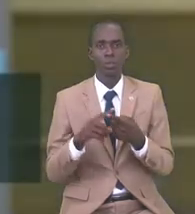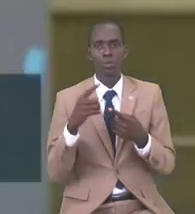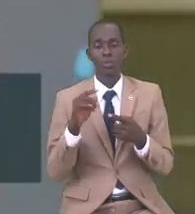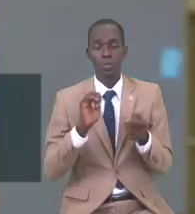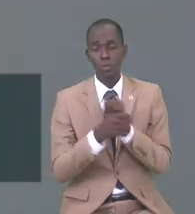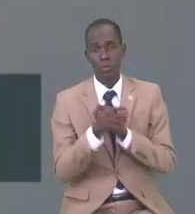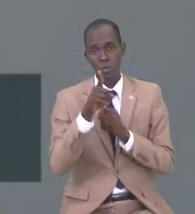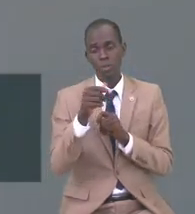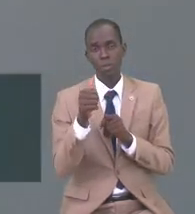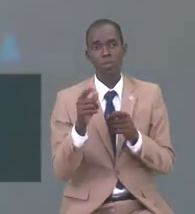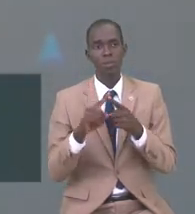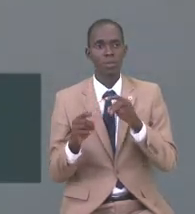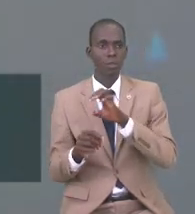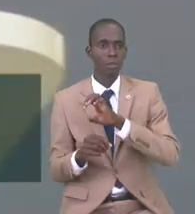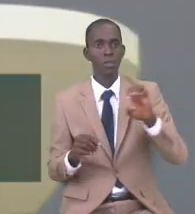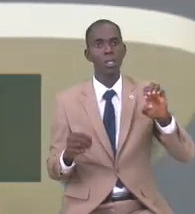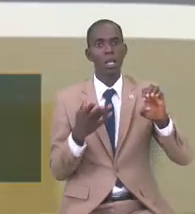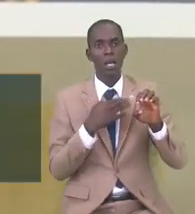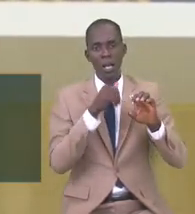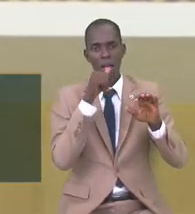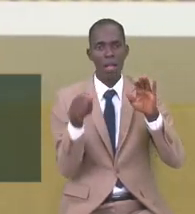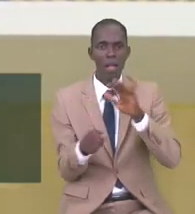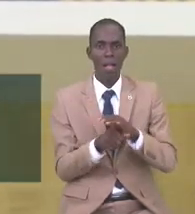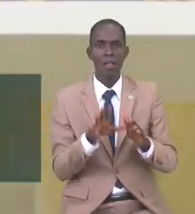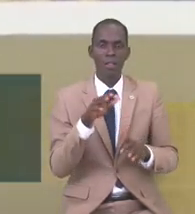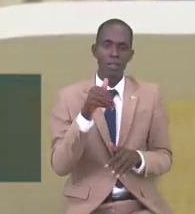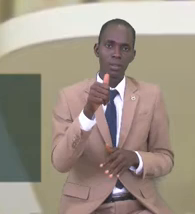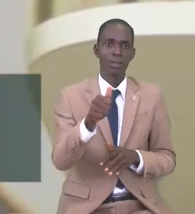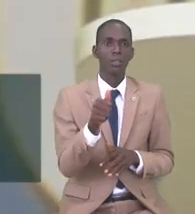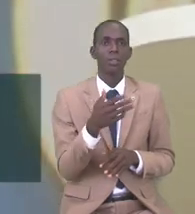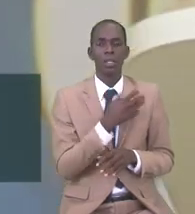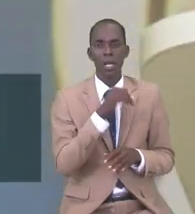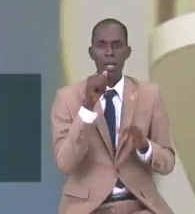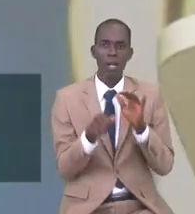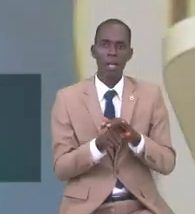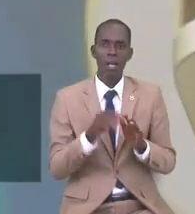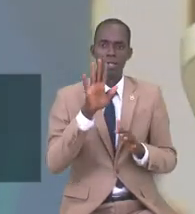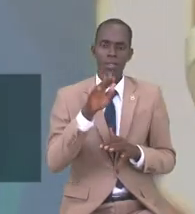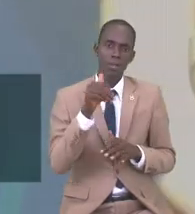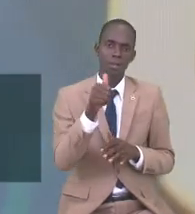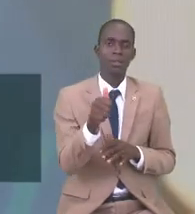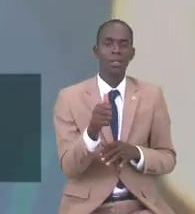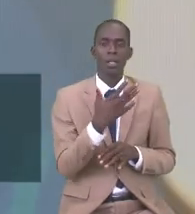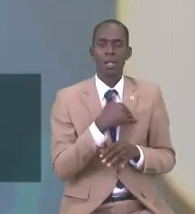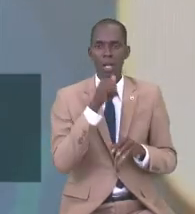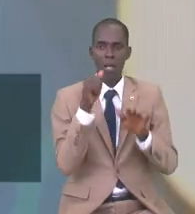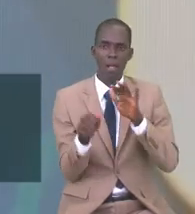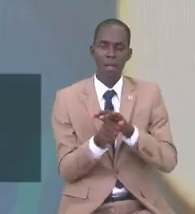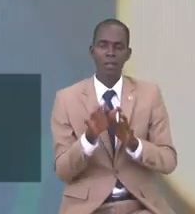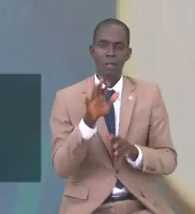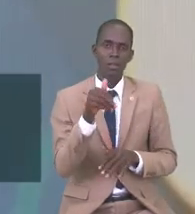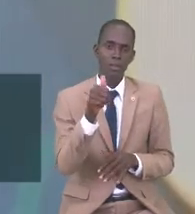hide thyself, and hide thyself, and hide